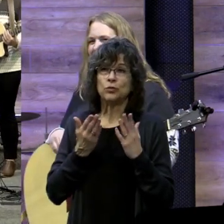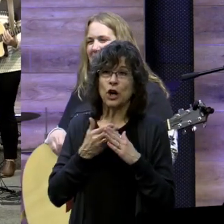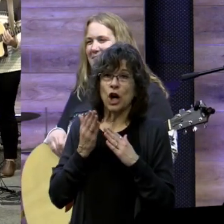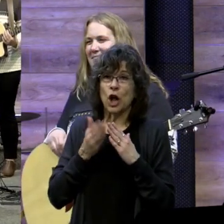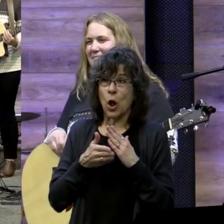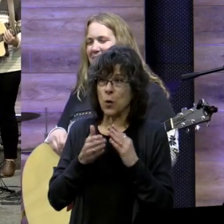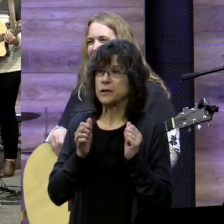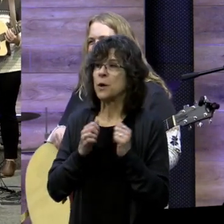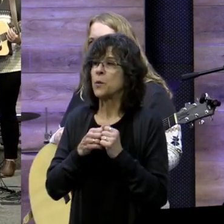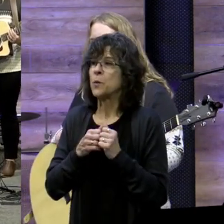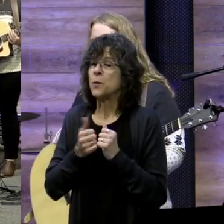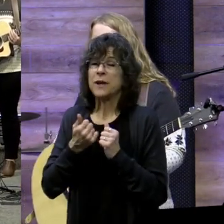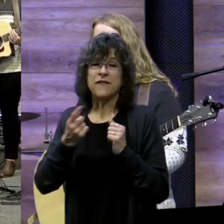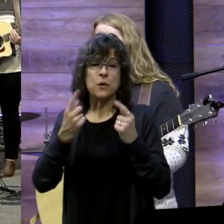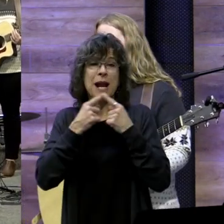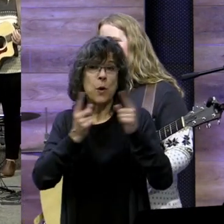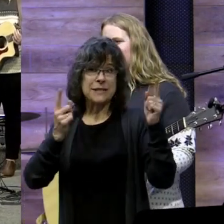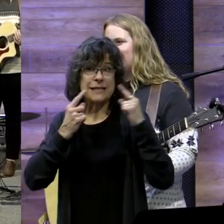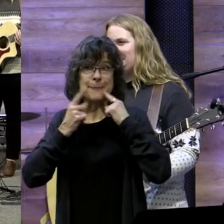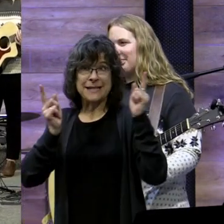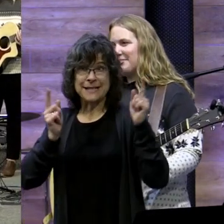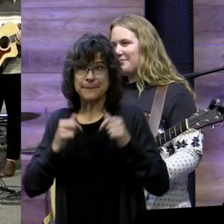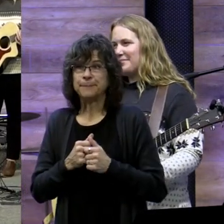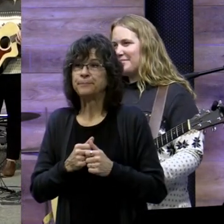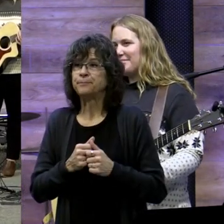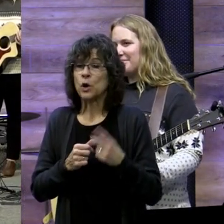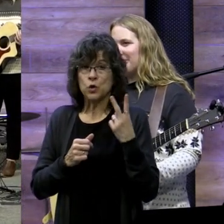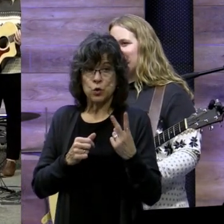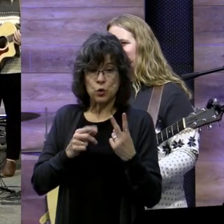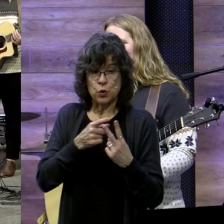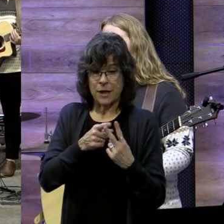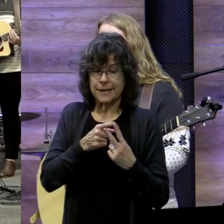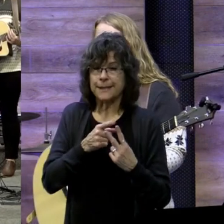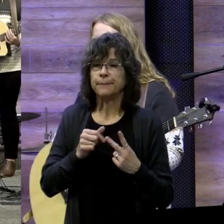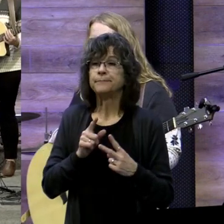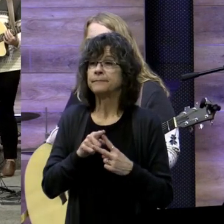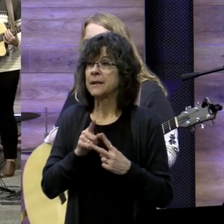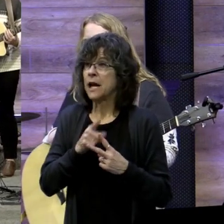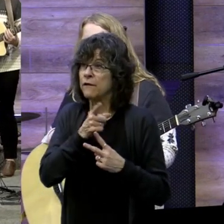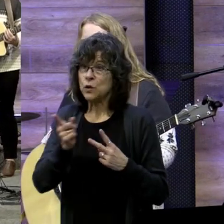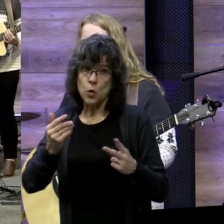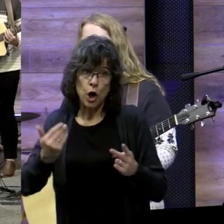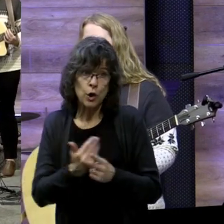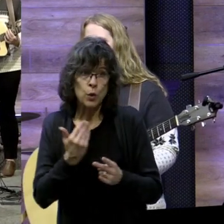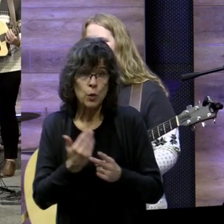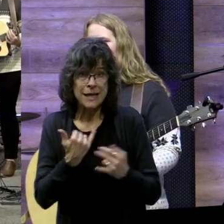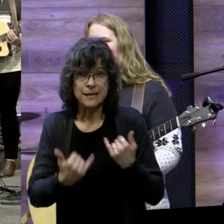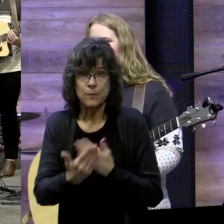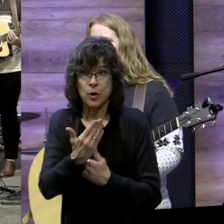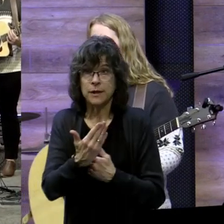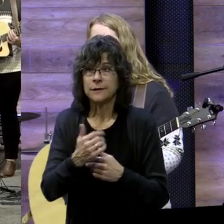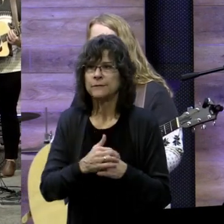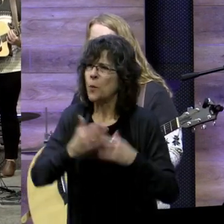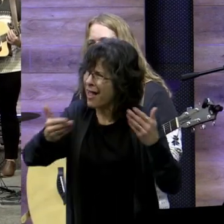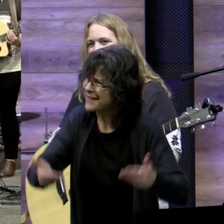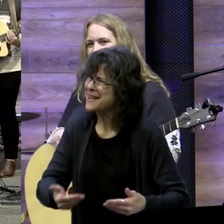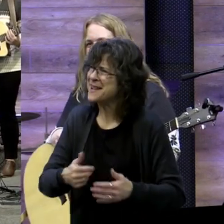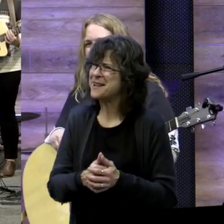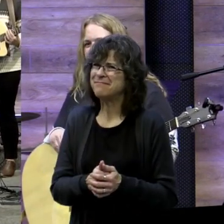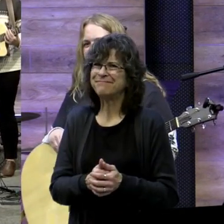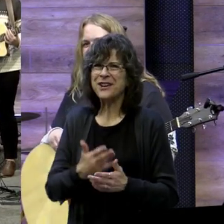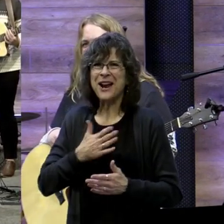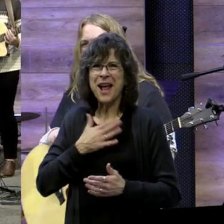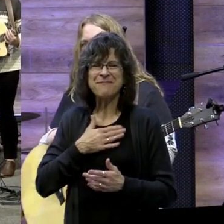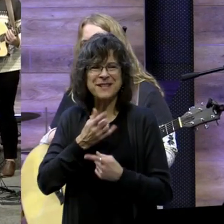here with a couple of announcements. Two quick things first. If you are new with us this morning, welcome. We are